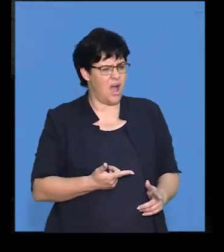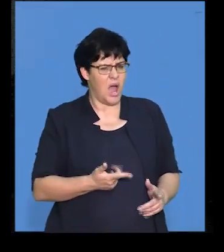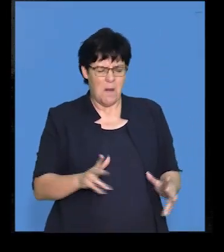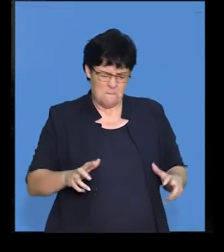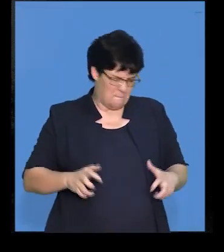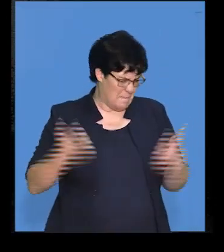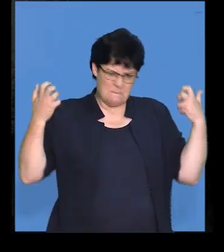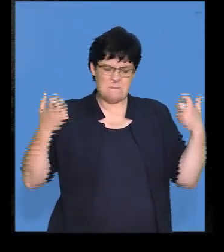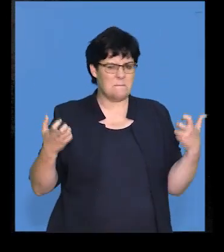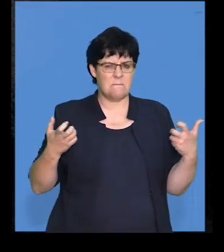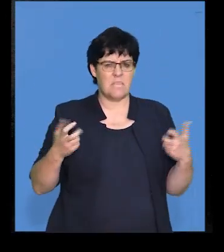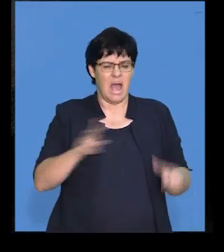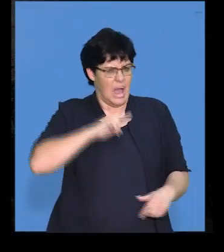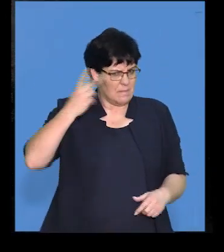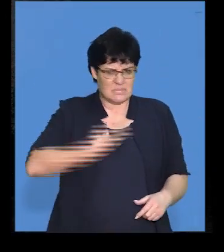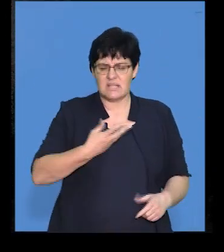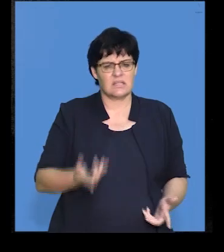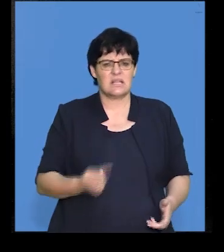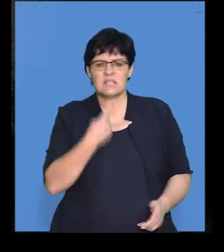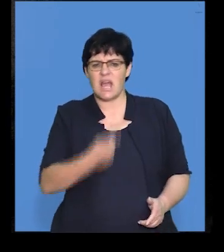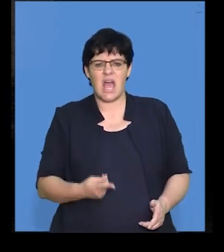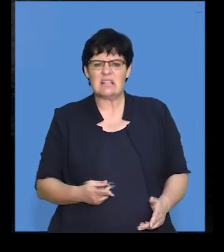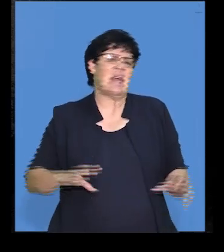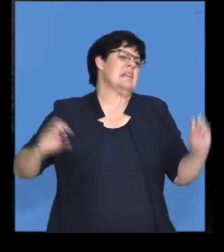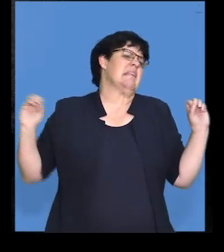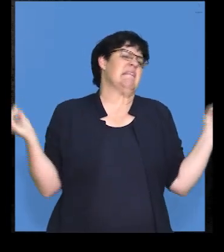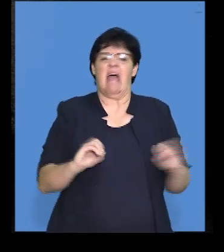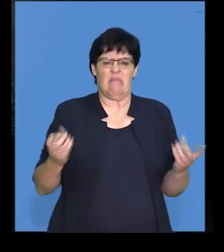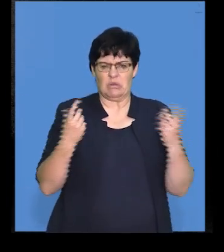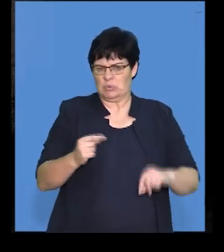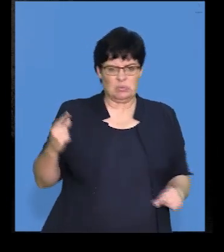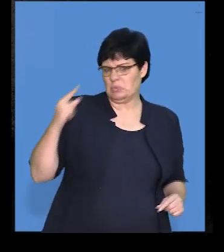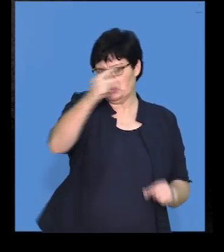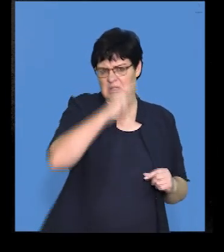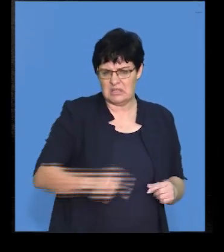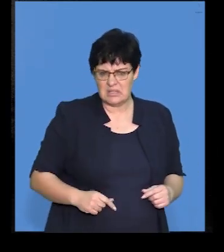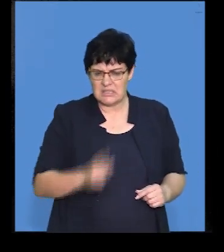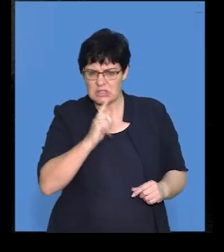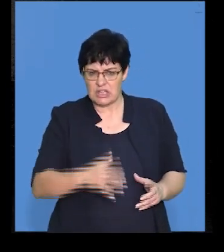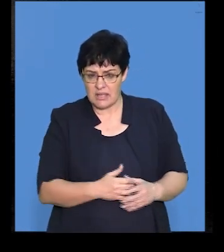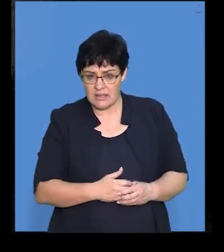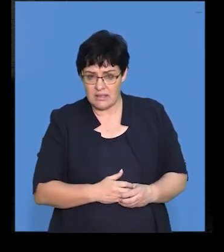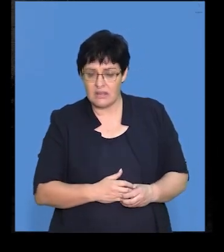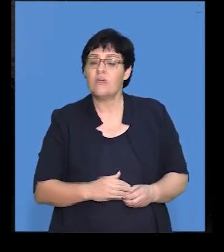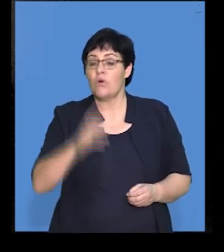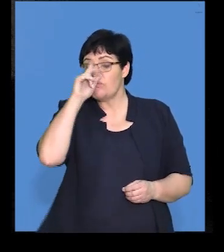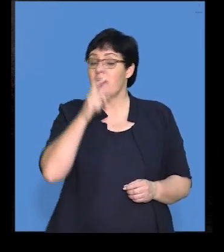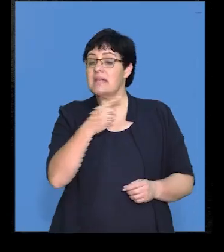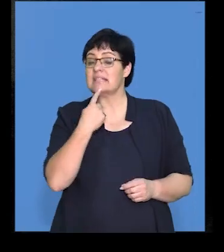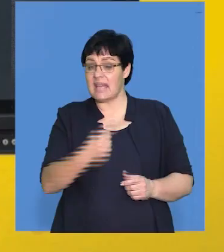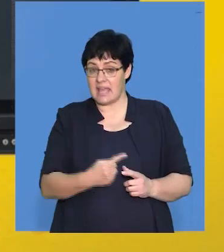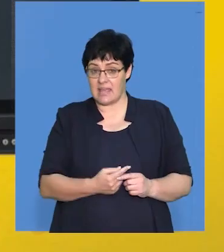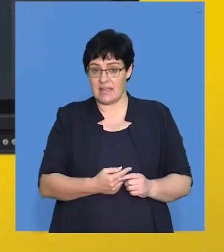very short-tempered and upset and says, it's got nothing to do with him. Now, please remember as he's saying